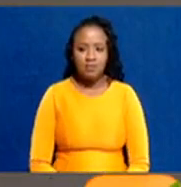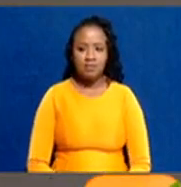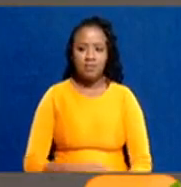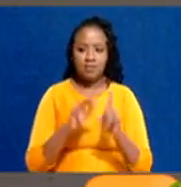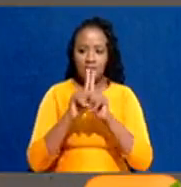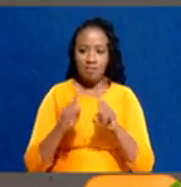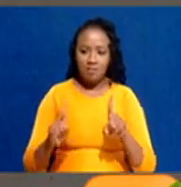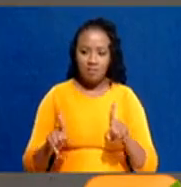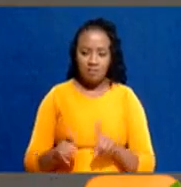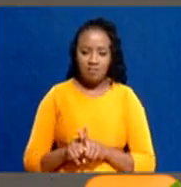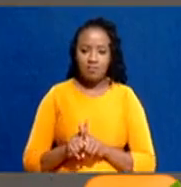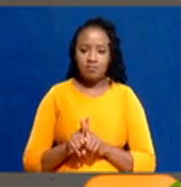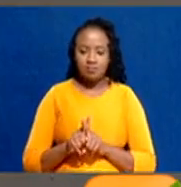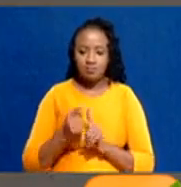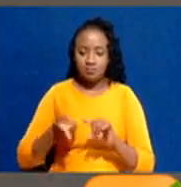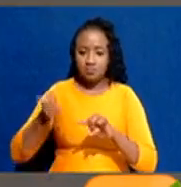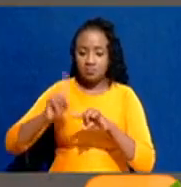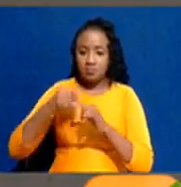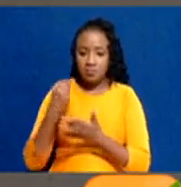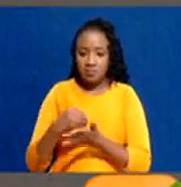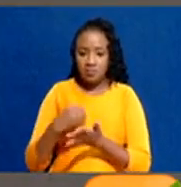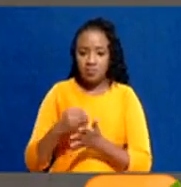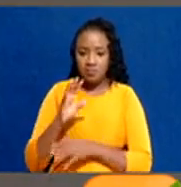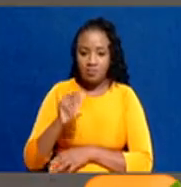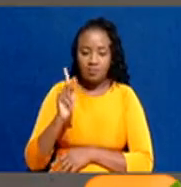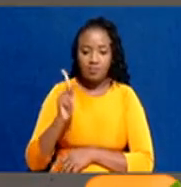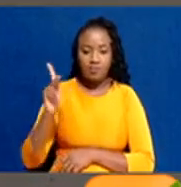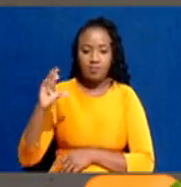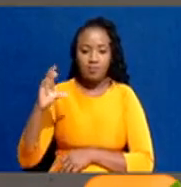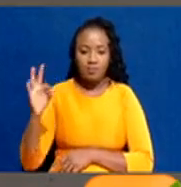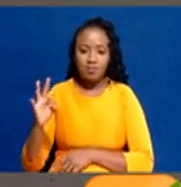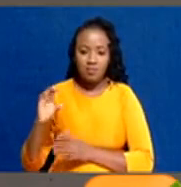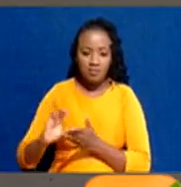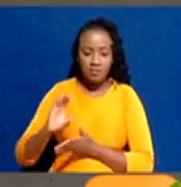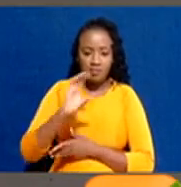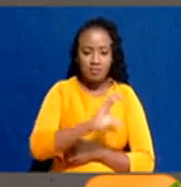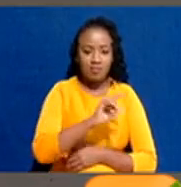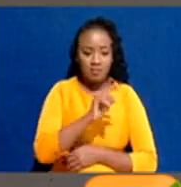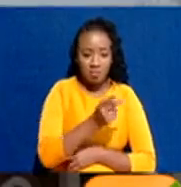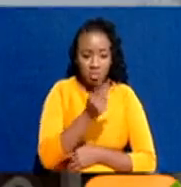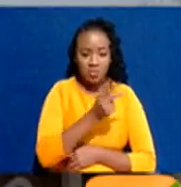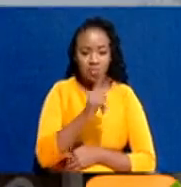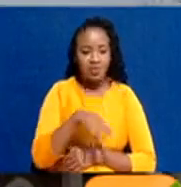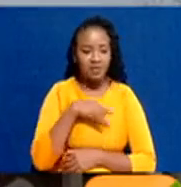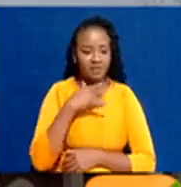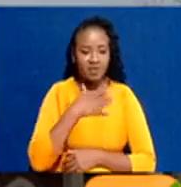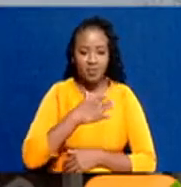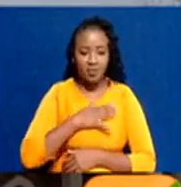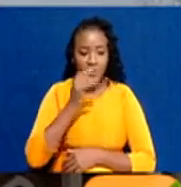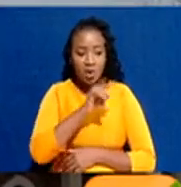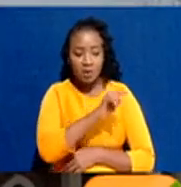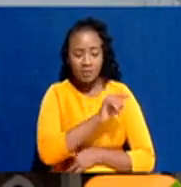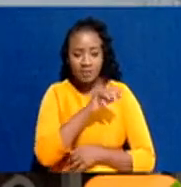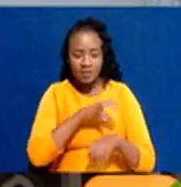from AECF through the Kakuma Kalobei Challenge Fund was a shot in the arm for Justin and Ramadan, who received